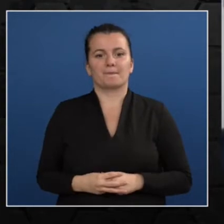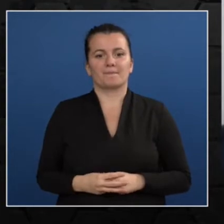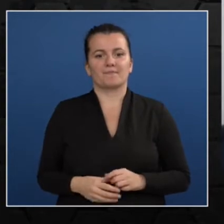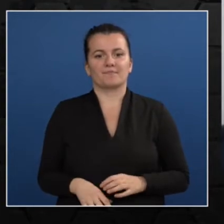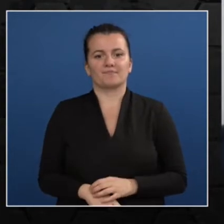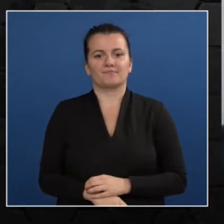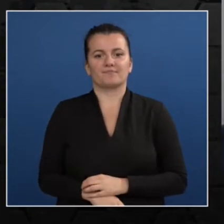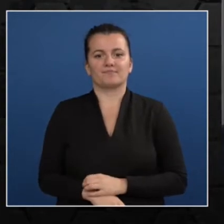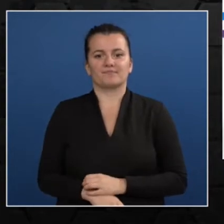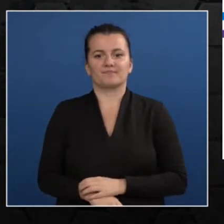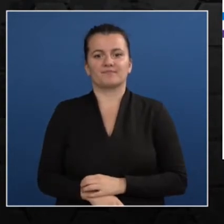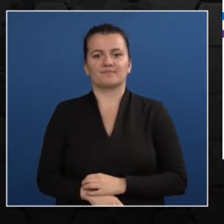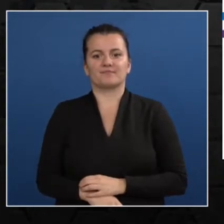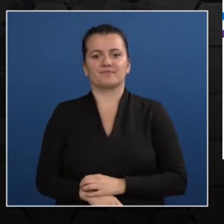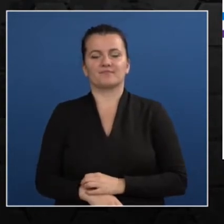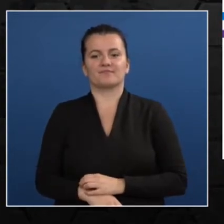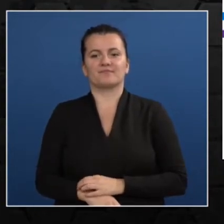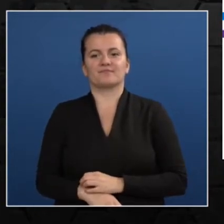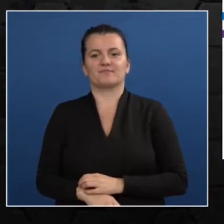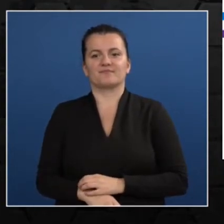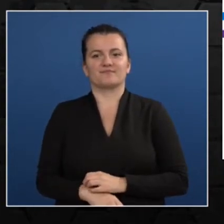Okay.